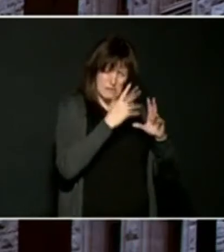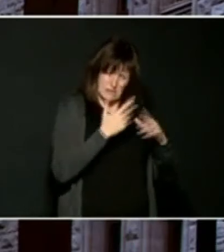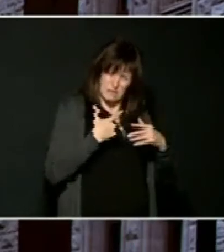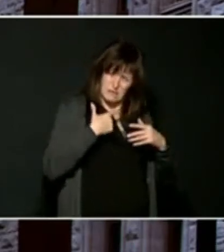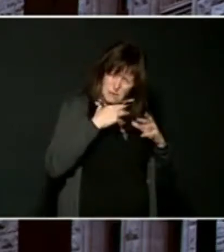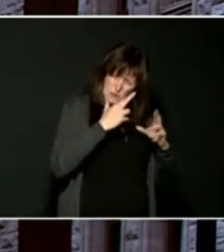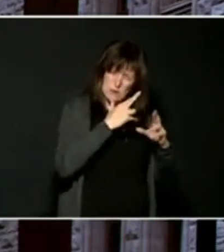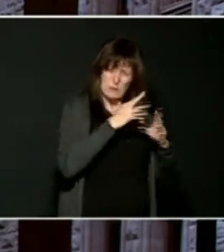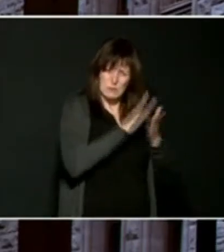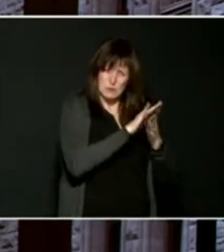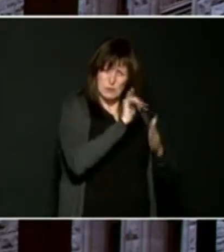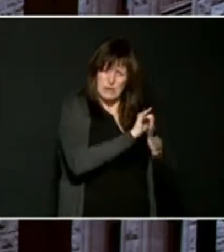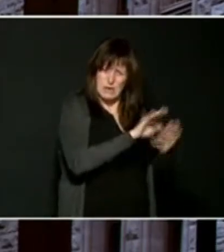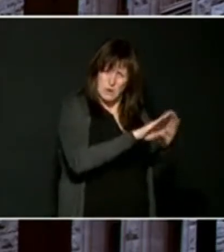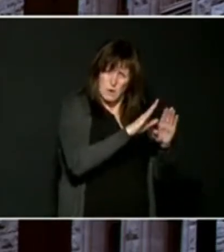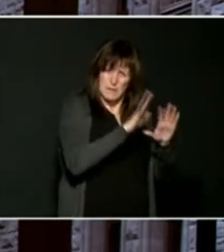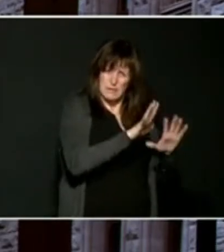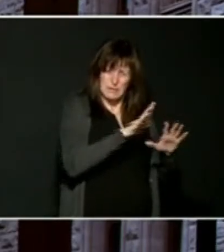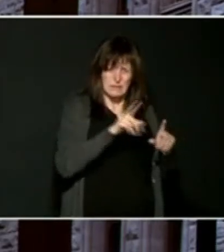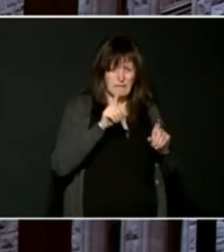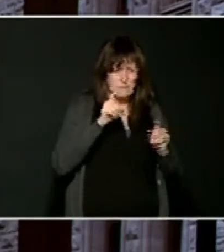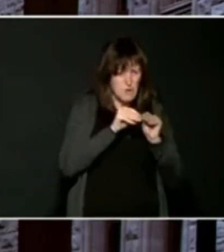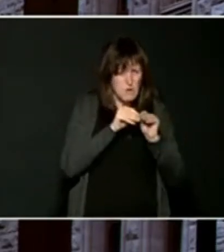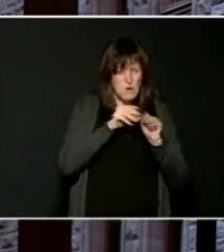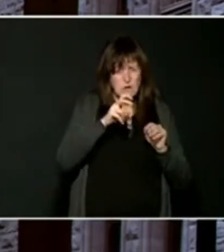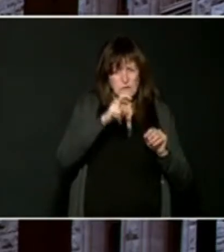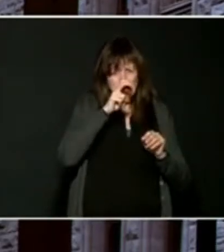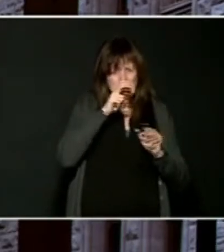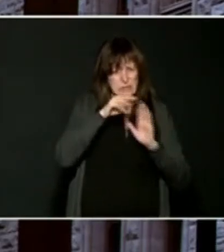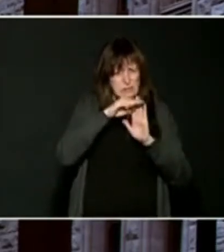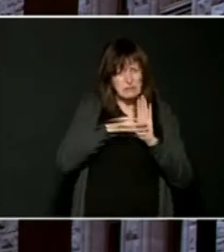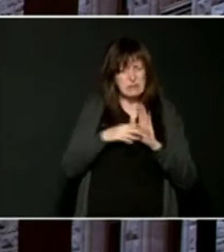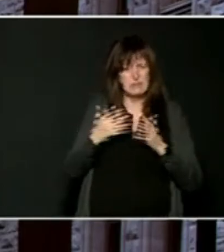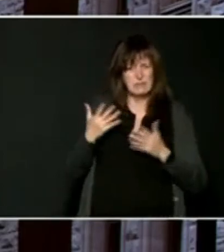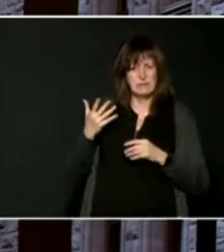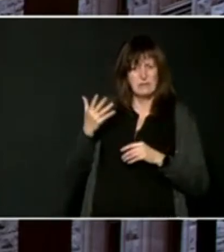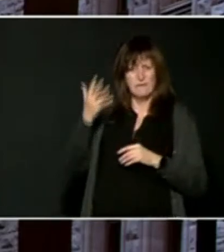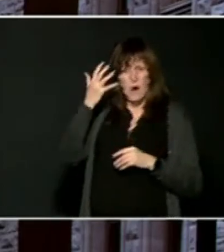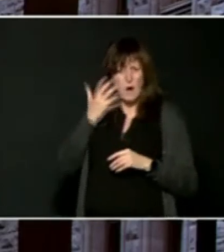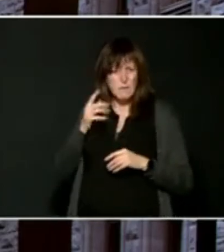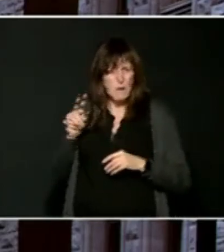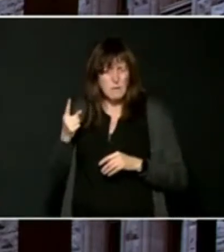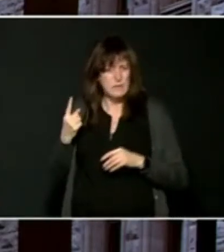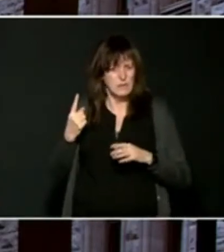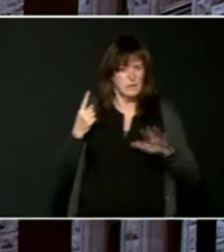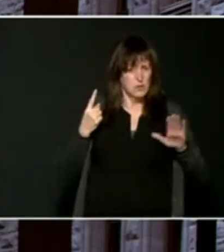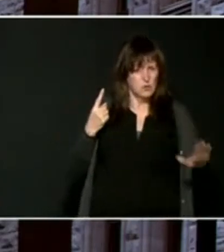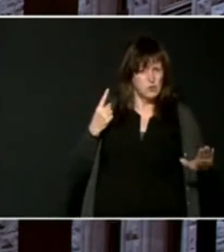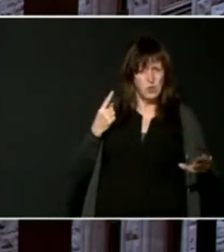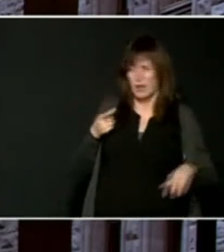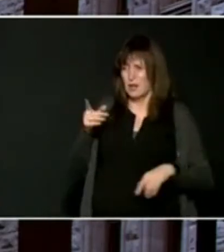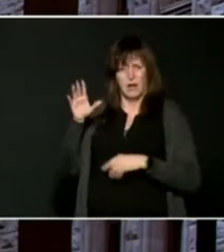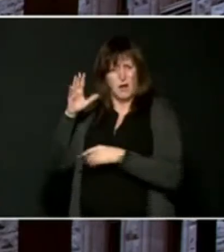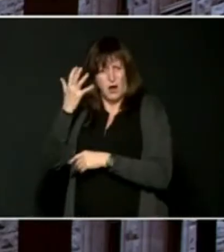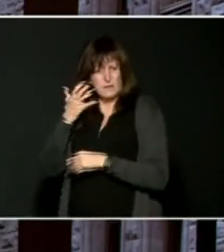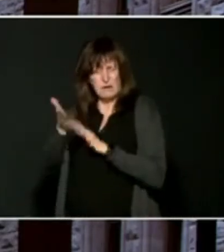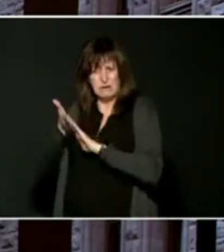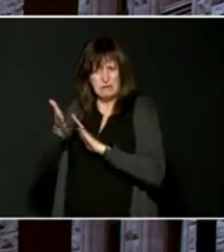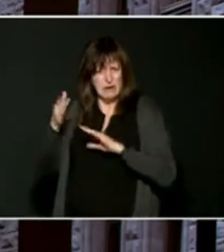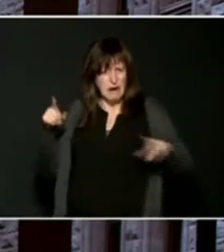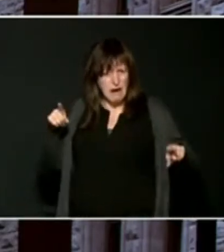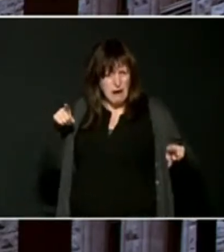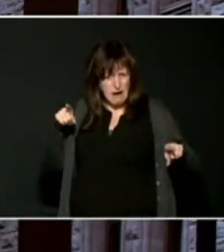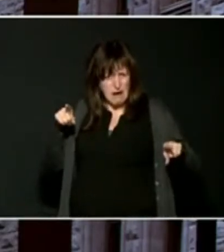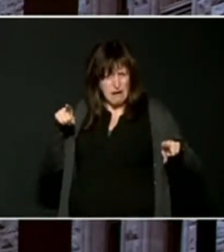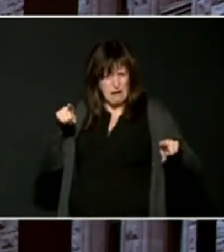place, not just for the hospital sector, as I said before, because we want to keep our schools open. As Dr. Brown, I would agree, they're the last one to close and the first